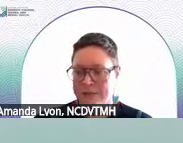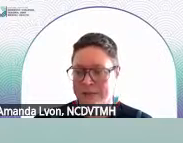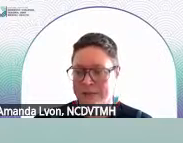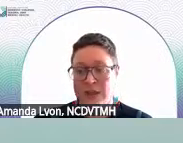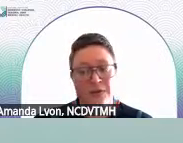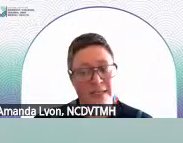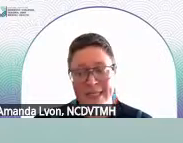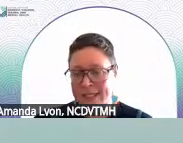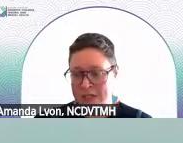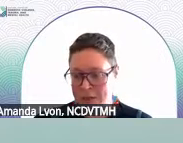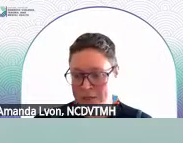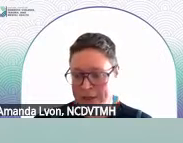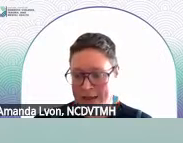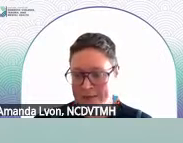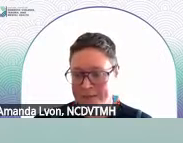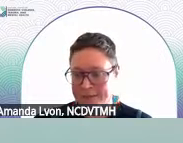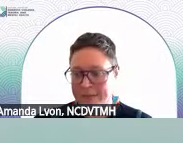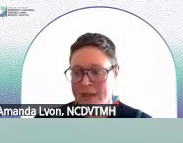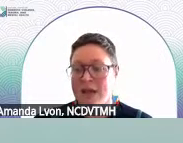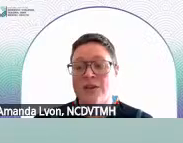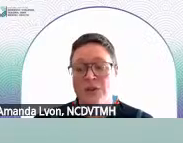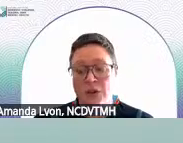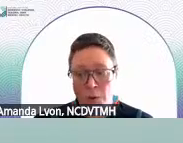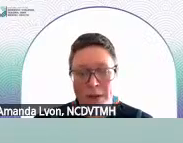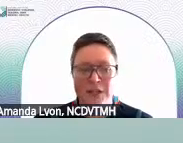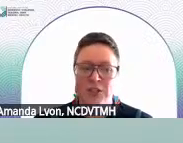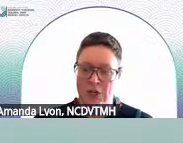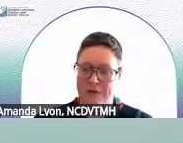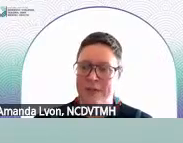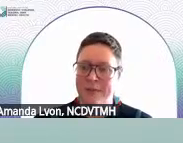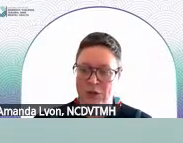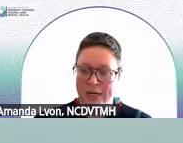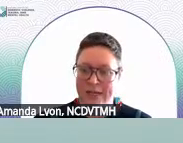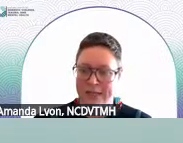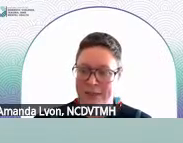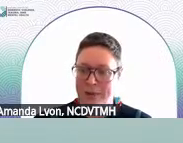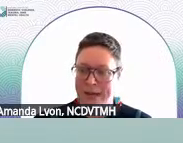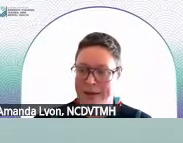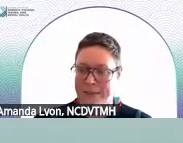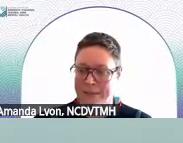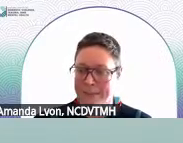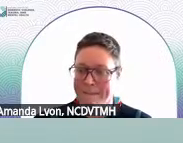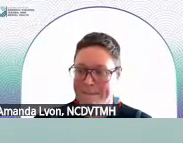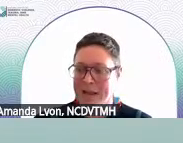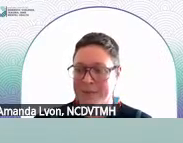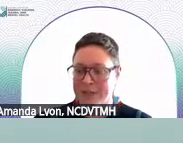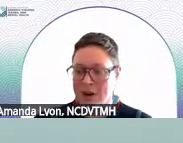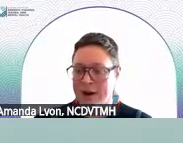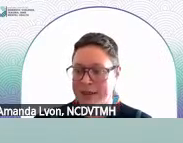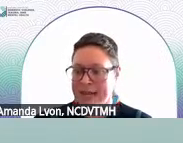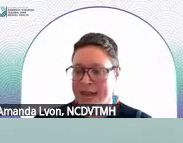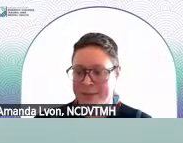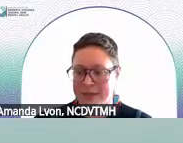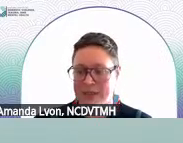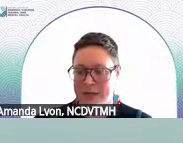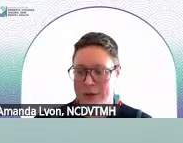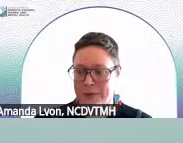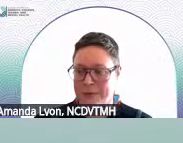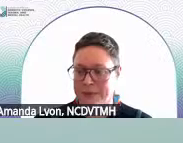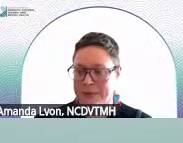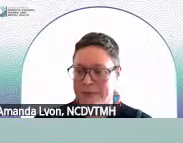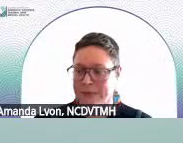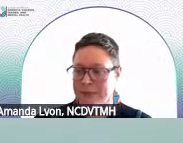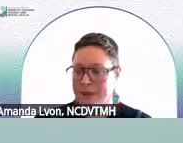abuse. You didn't deserve that. No one deserves to be treated this way. I'm sorry this happened to